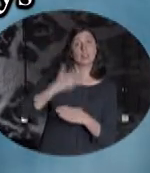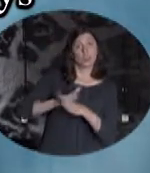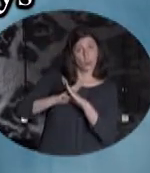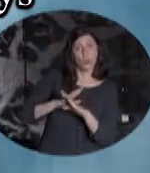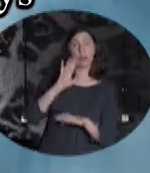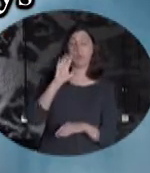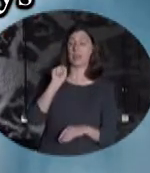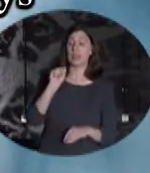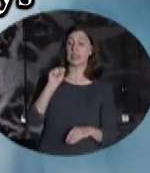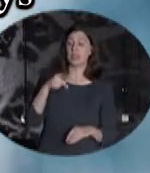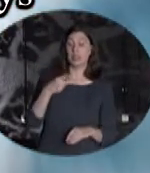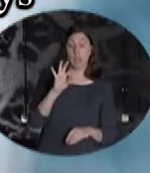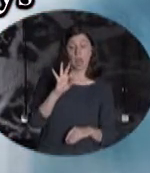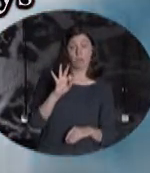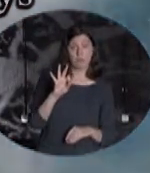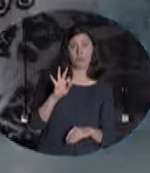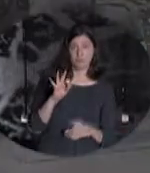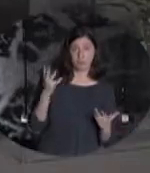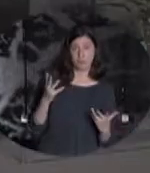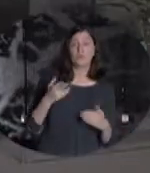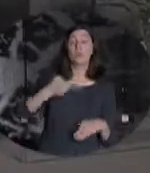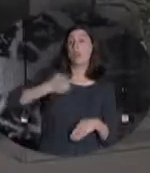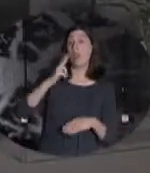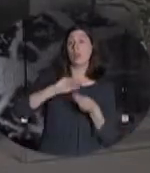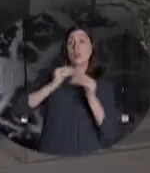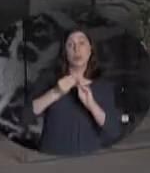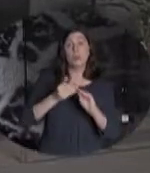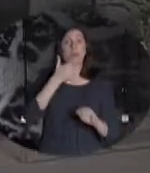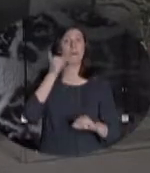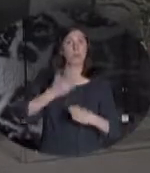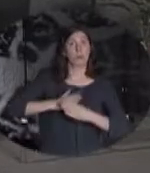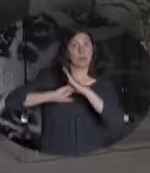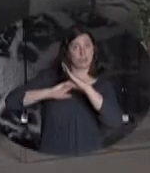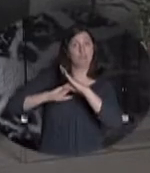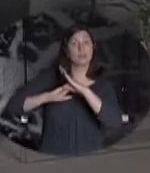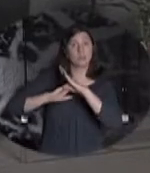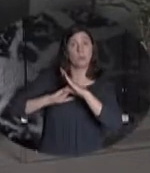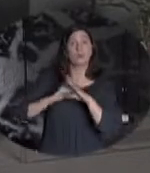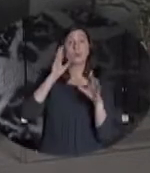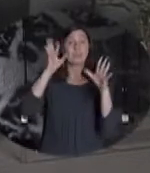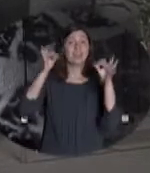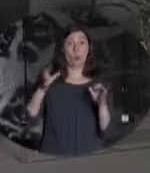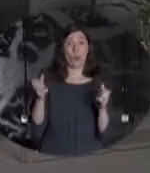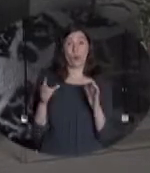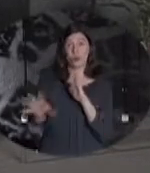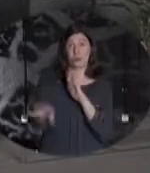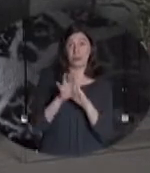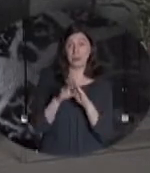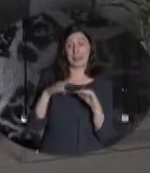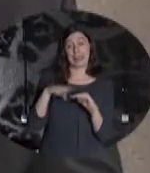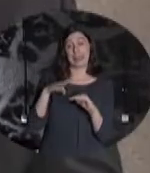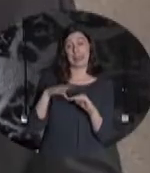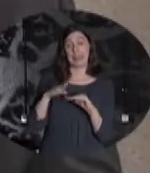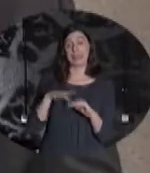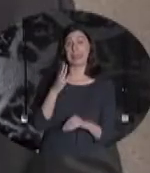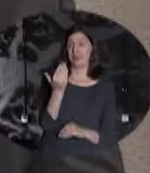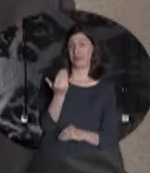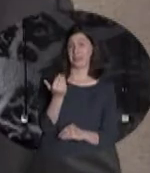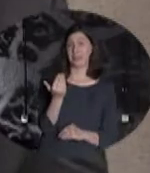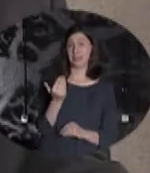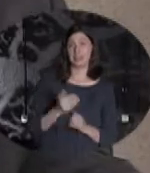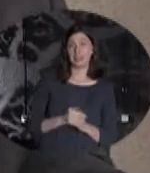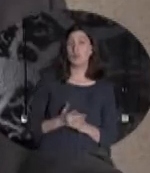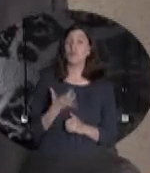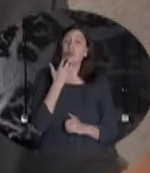factor? The higher the number, the better the protection is going to be. You definitely want to choose something with at least an SPF of 15,